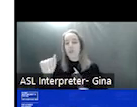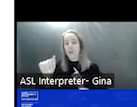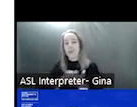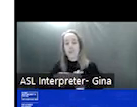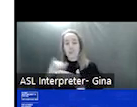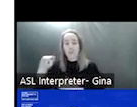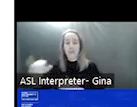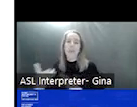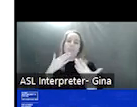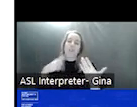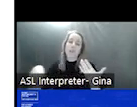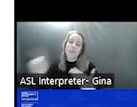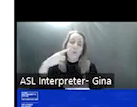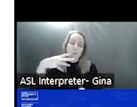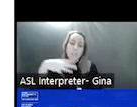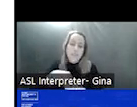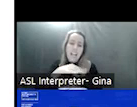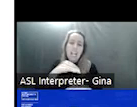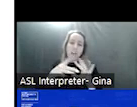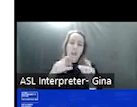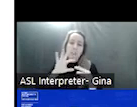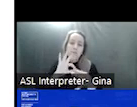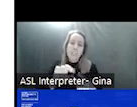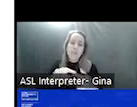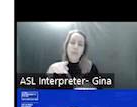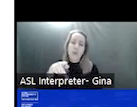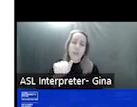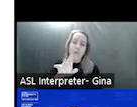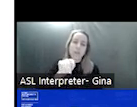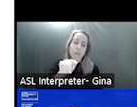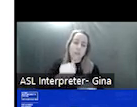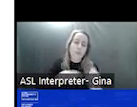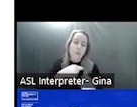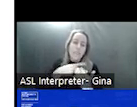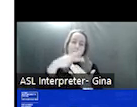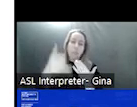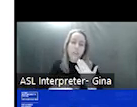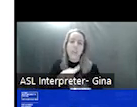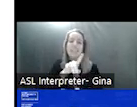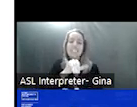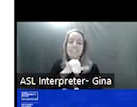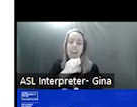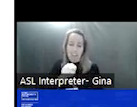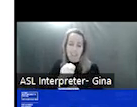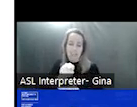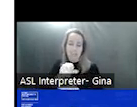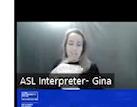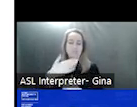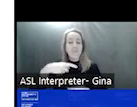and your comments on the Port Authority Bus Terminal Replacement Project's draft environmental impact statement. The time is